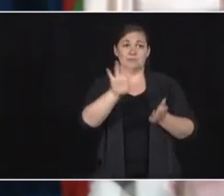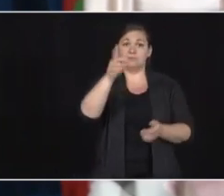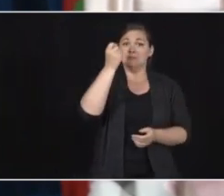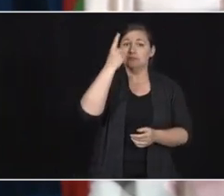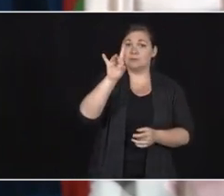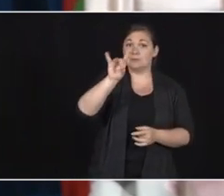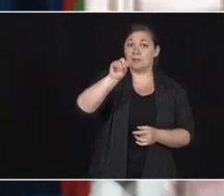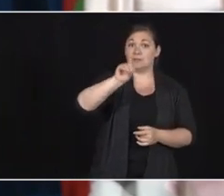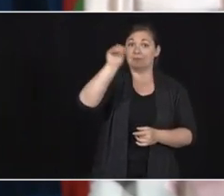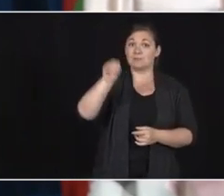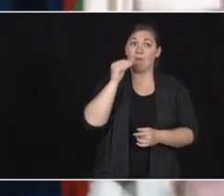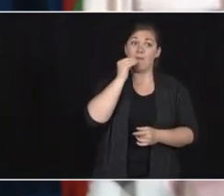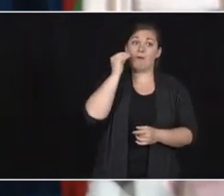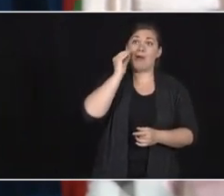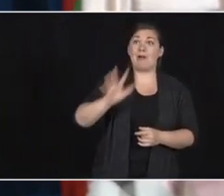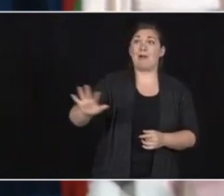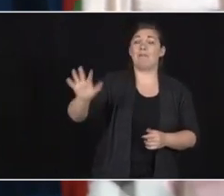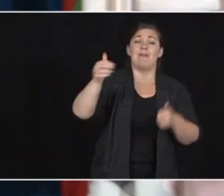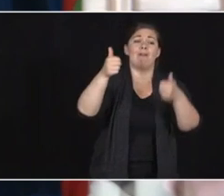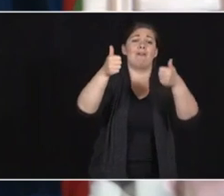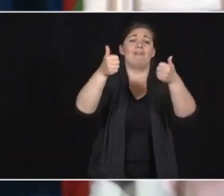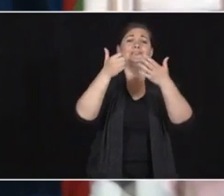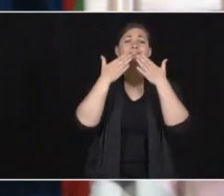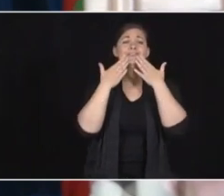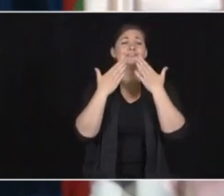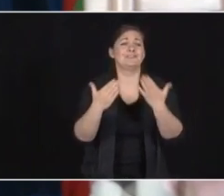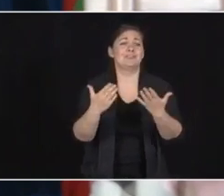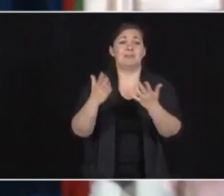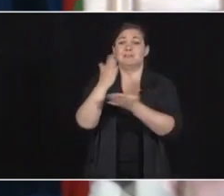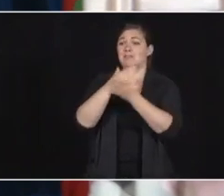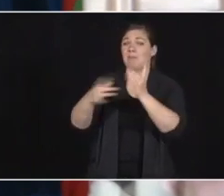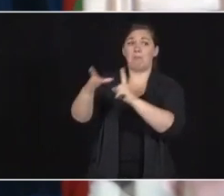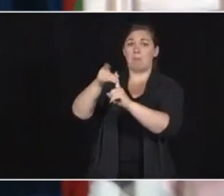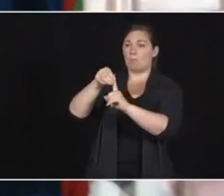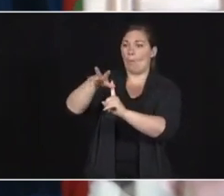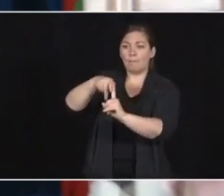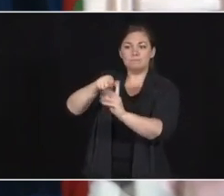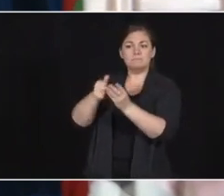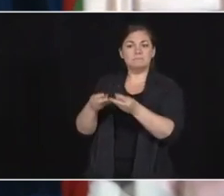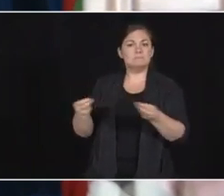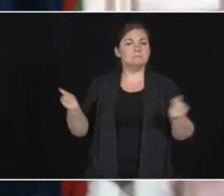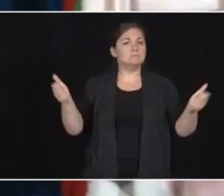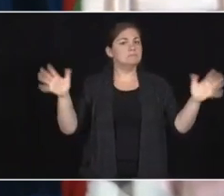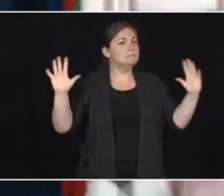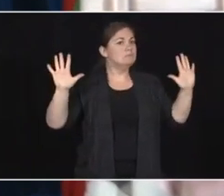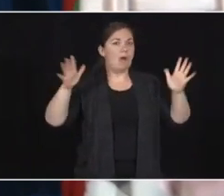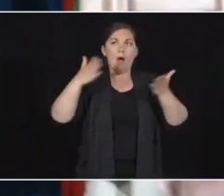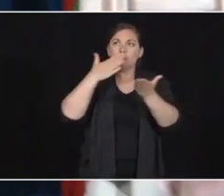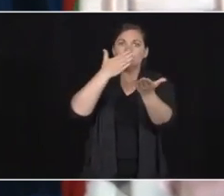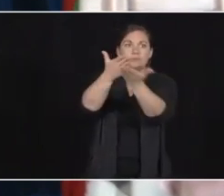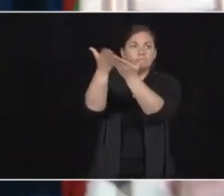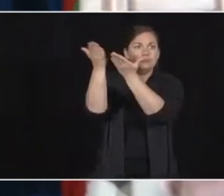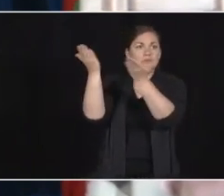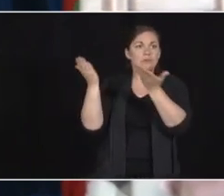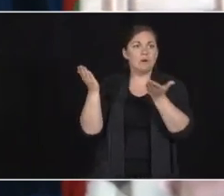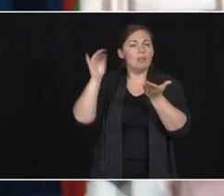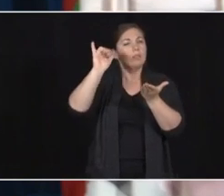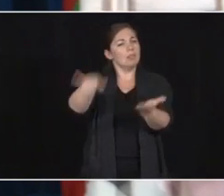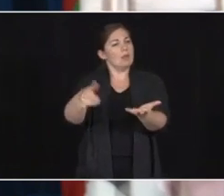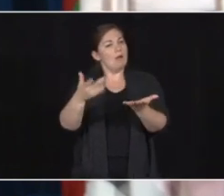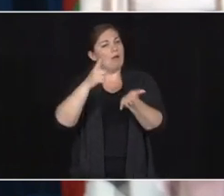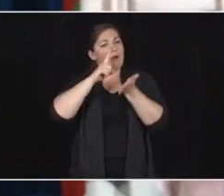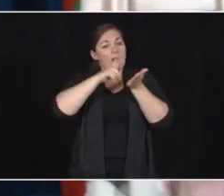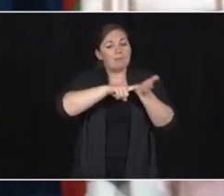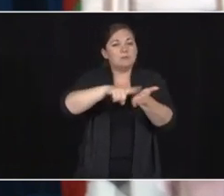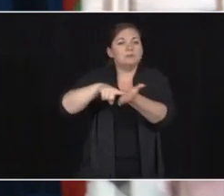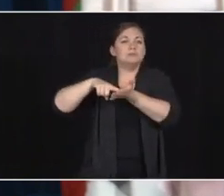well, and we've had resolutions of outbreaks. So the inspections that was started early by some of the media and reporters